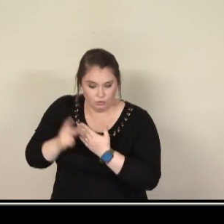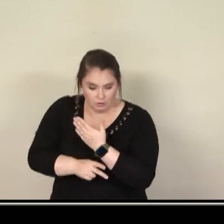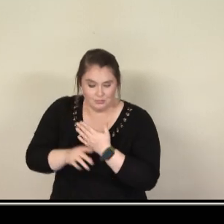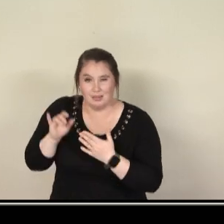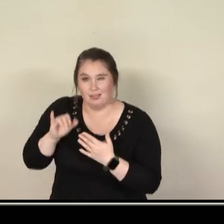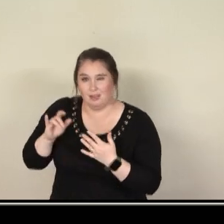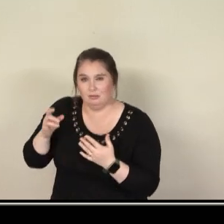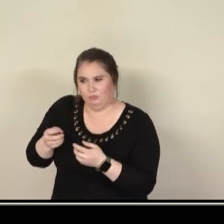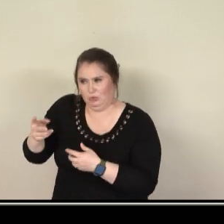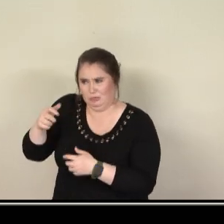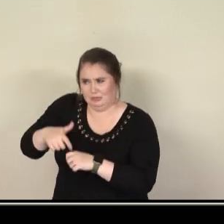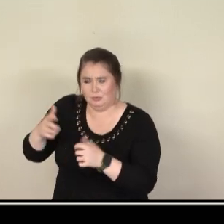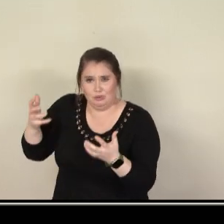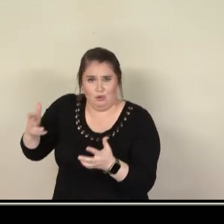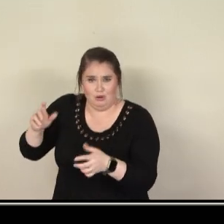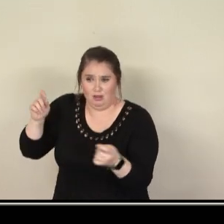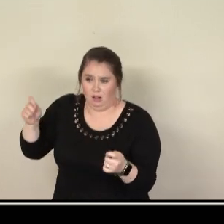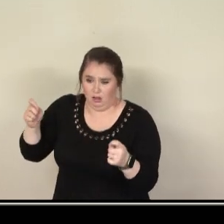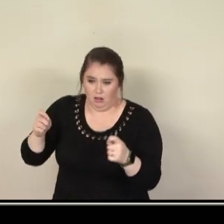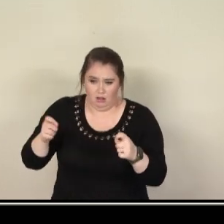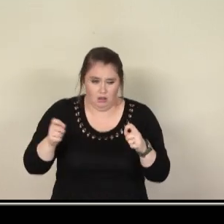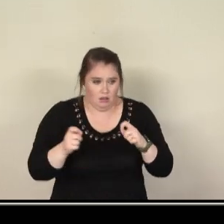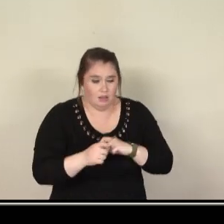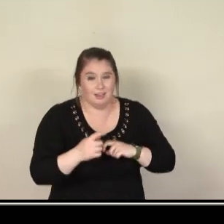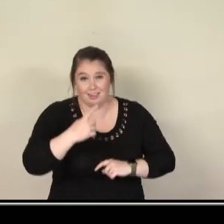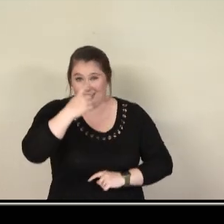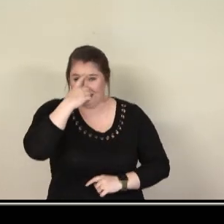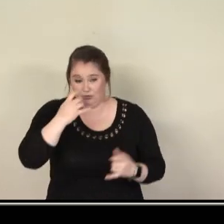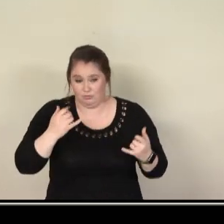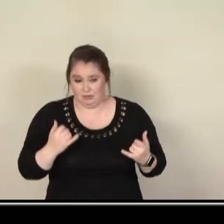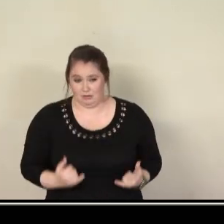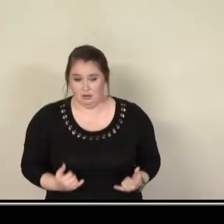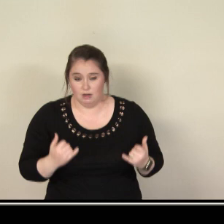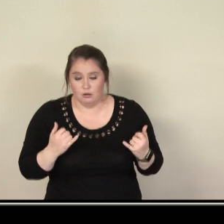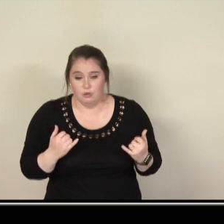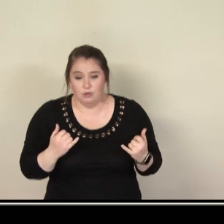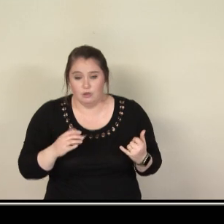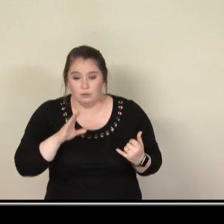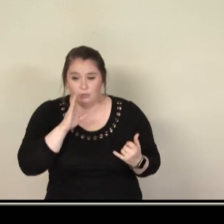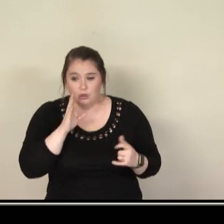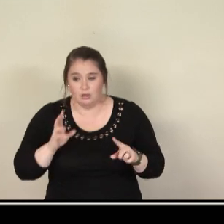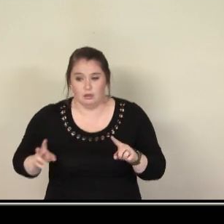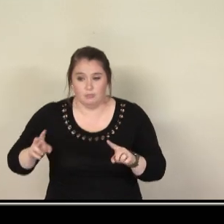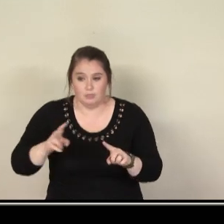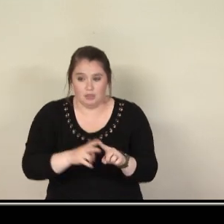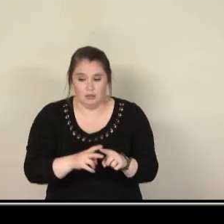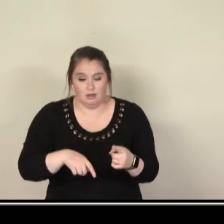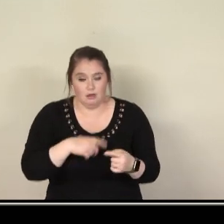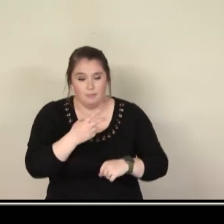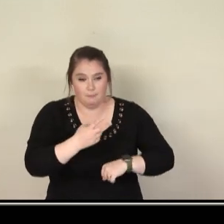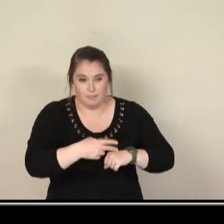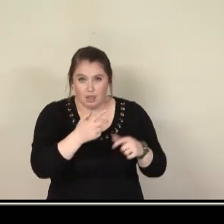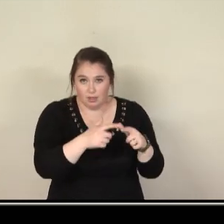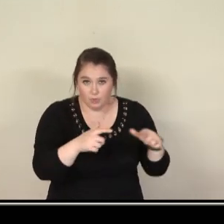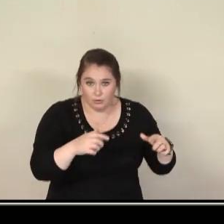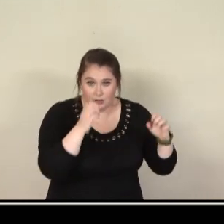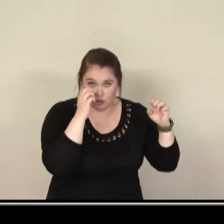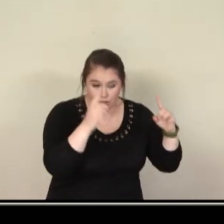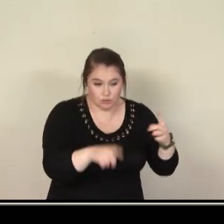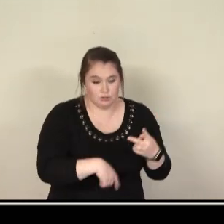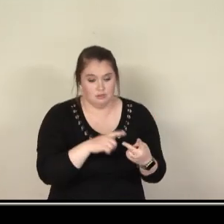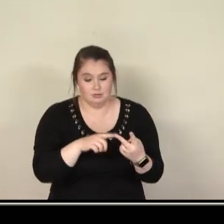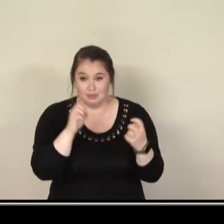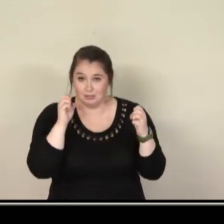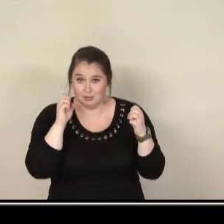of times too. I think at this point in time, it will apply to our bilingual education, our